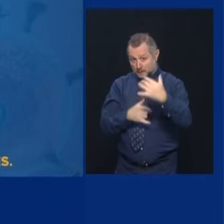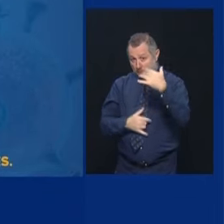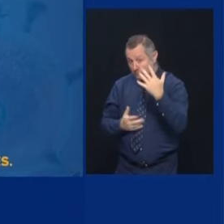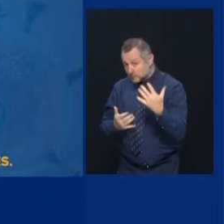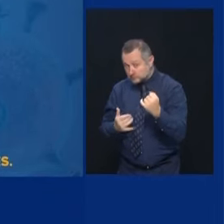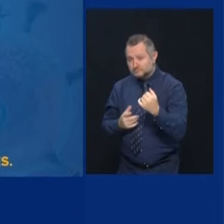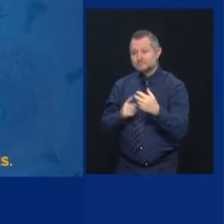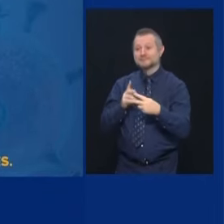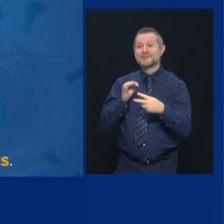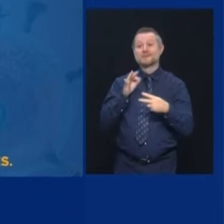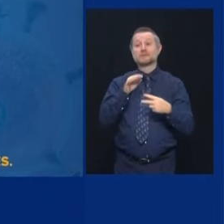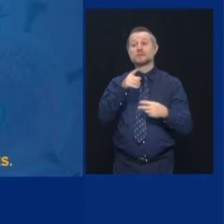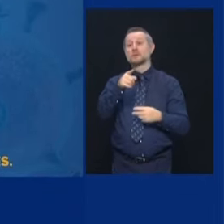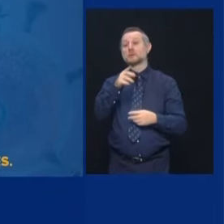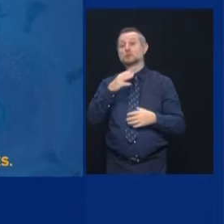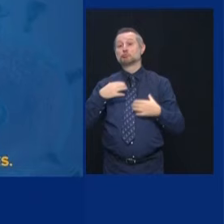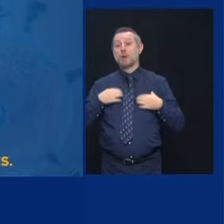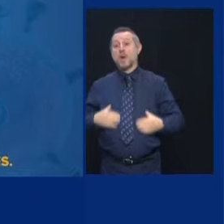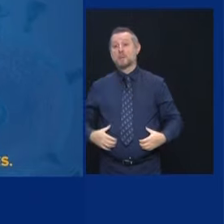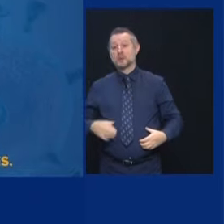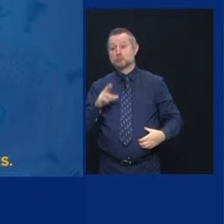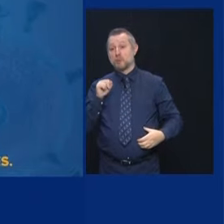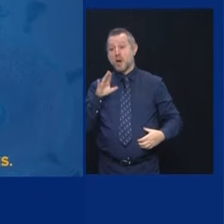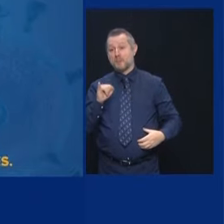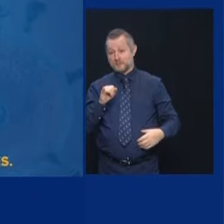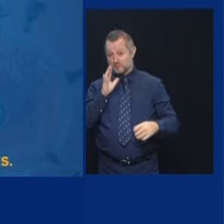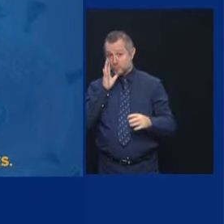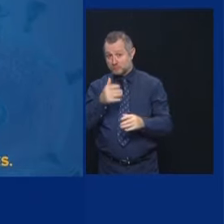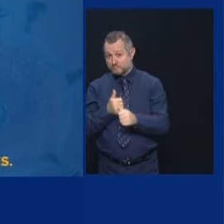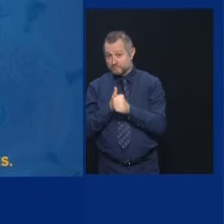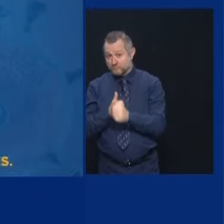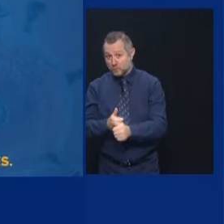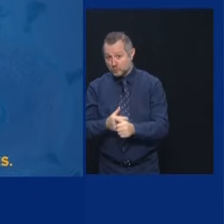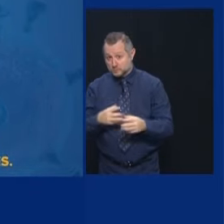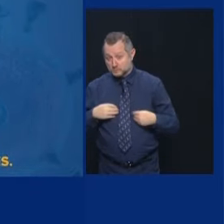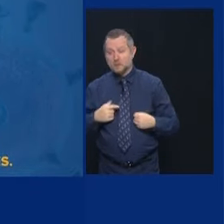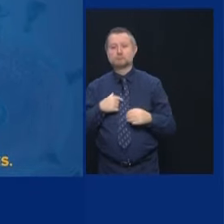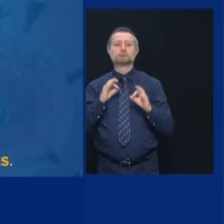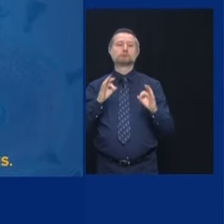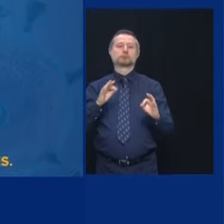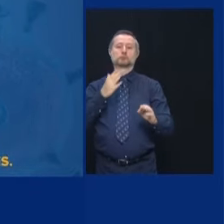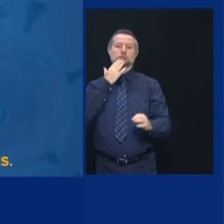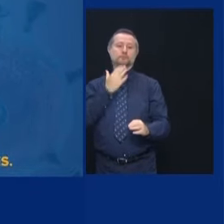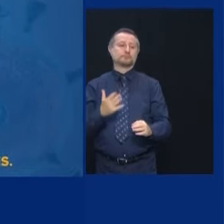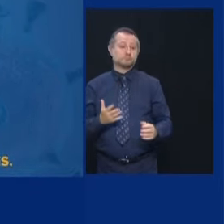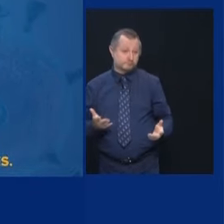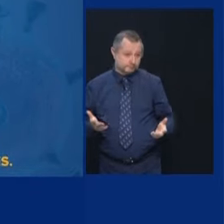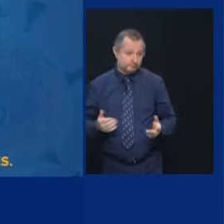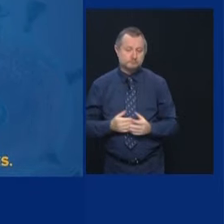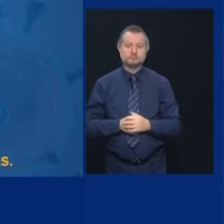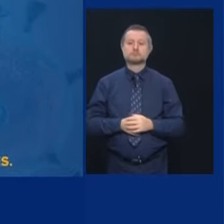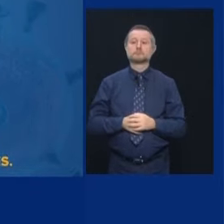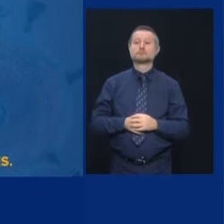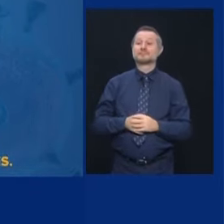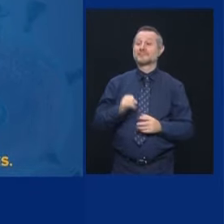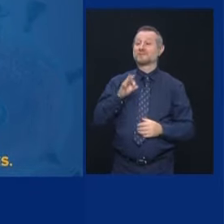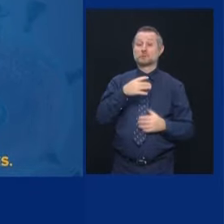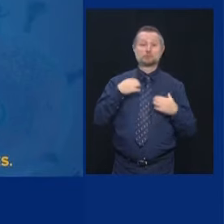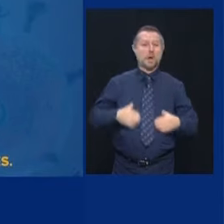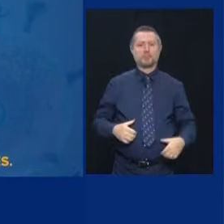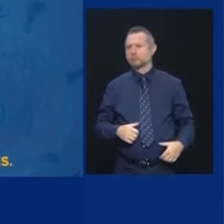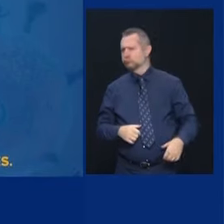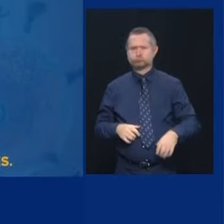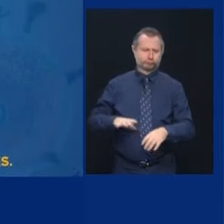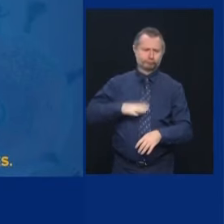the rabbi advocates compliance, that would be a very positive start. If the communities don't agree with the